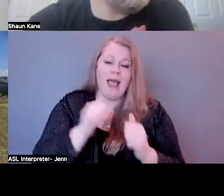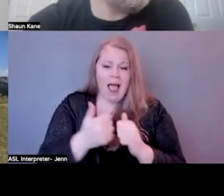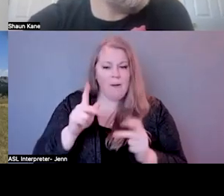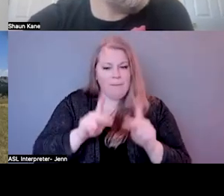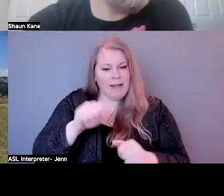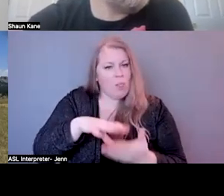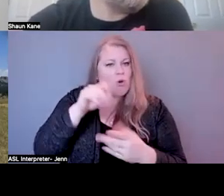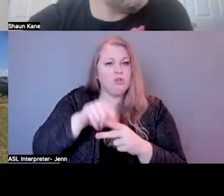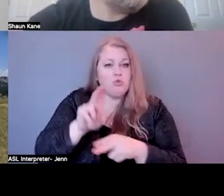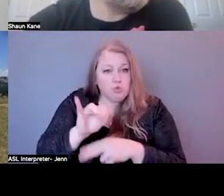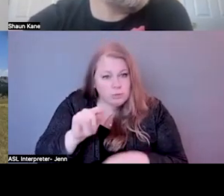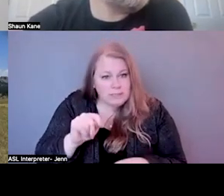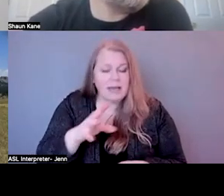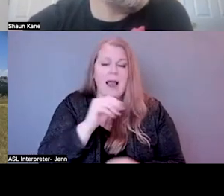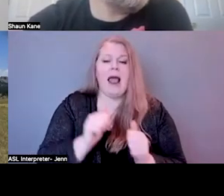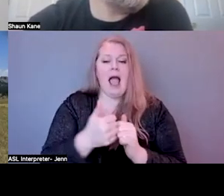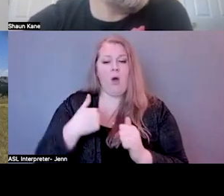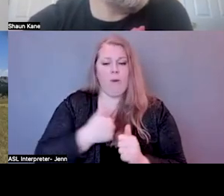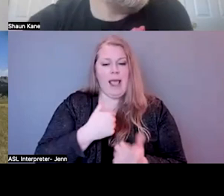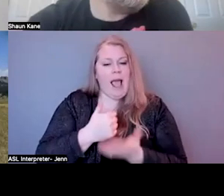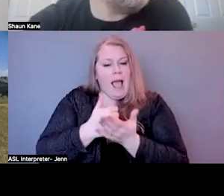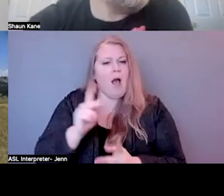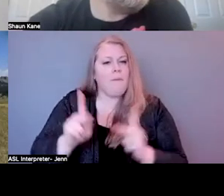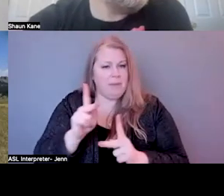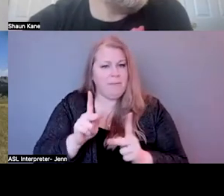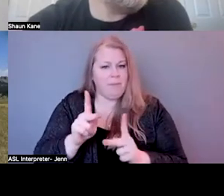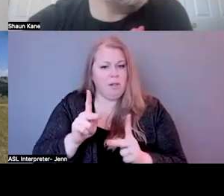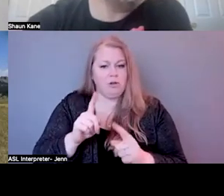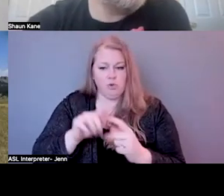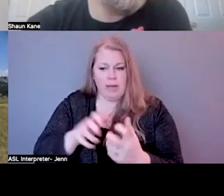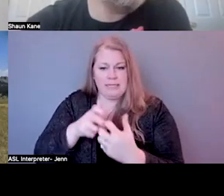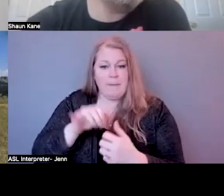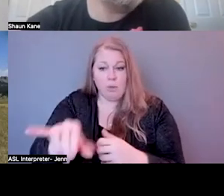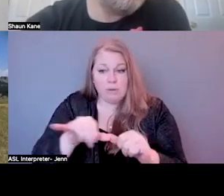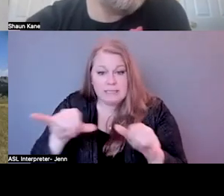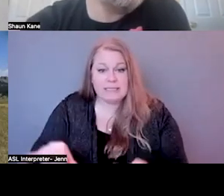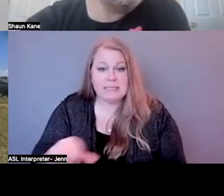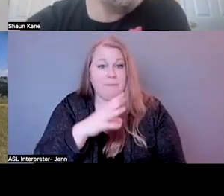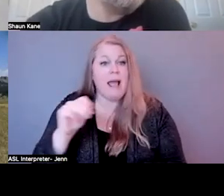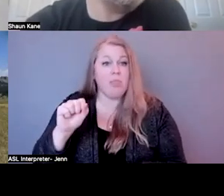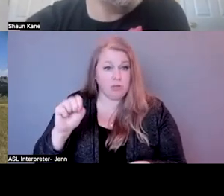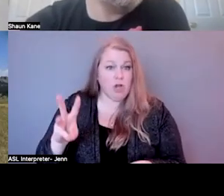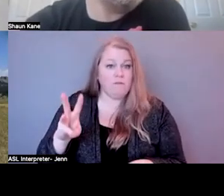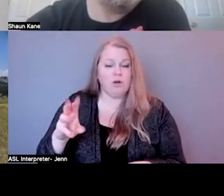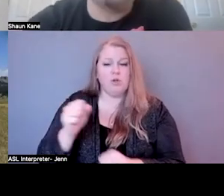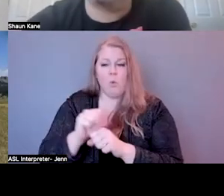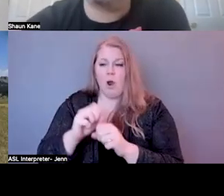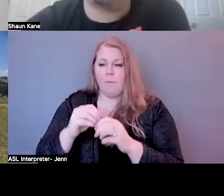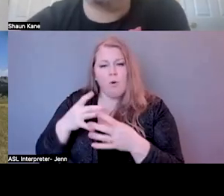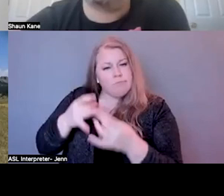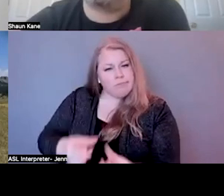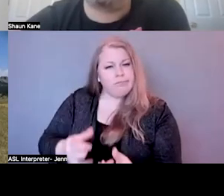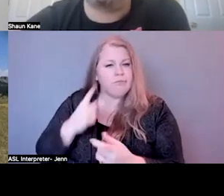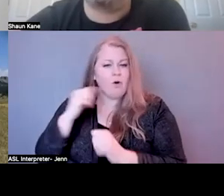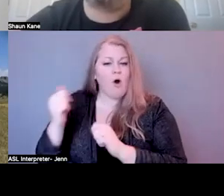them? And how do we help people kind of further adapt those systems and the software they use so they actually work seamlessly with all of those? So I'm really excited about that.